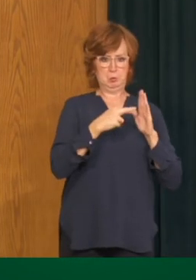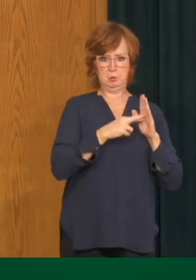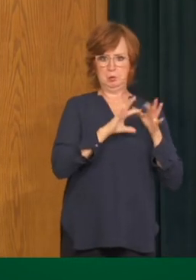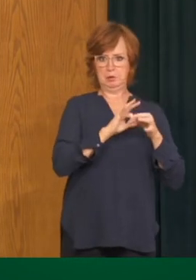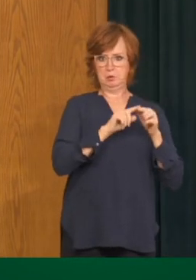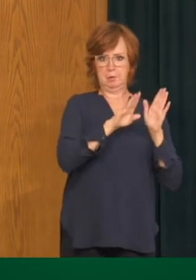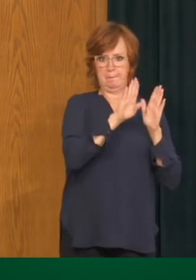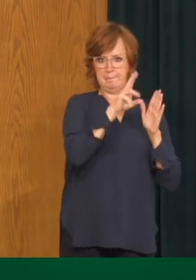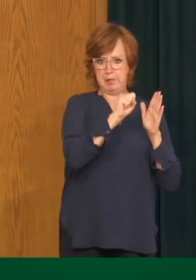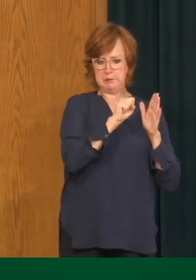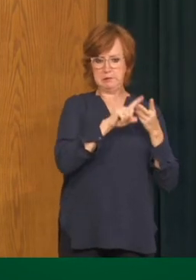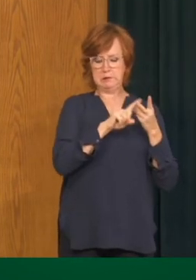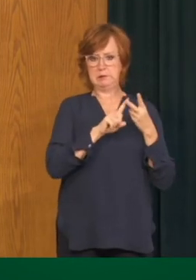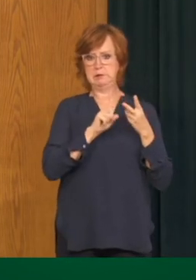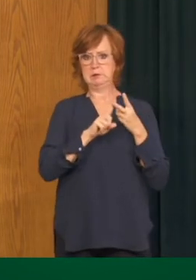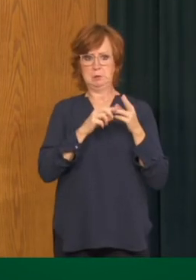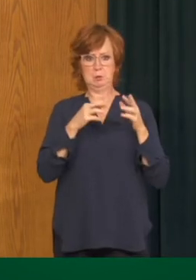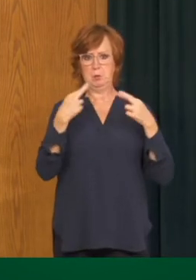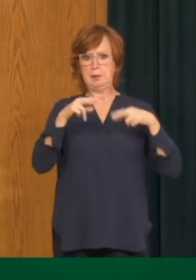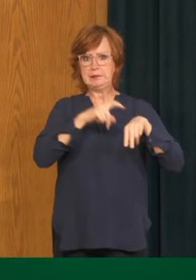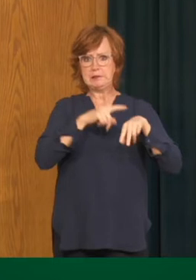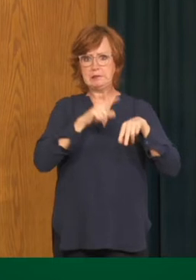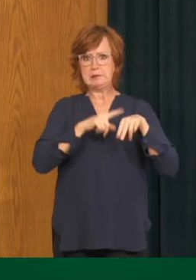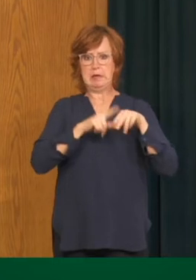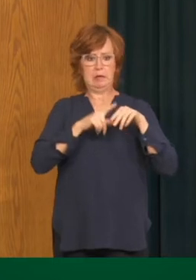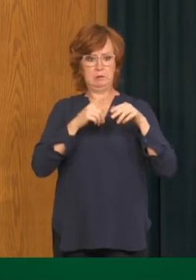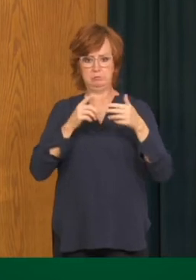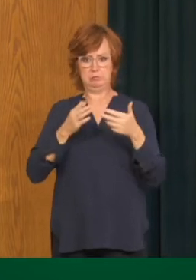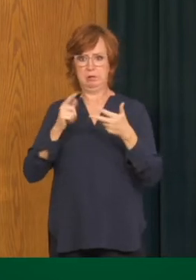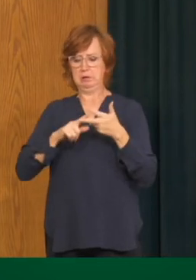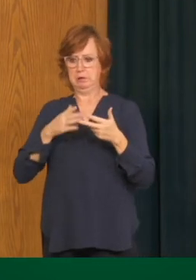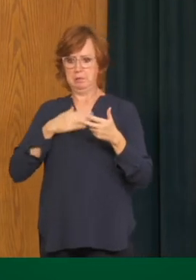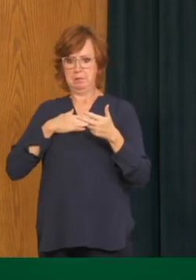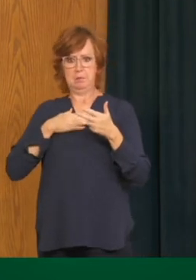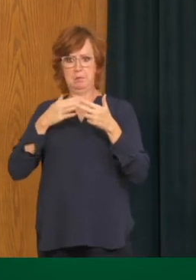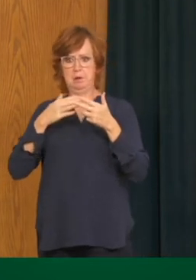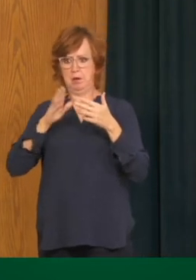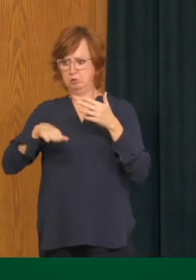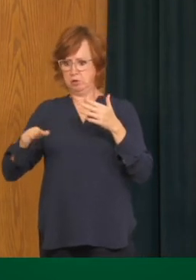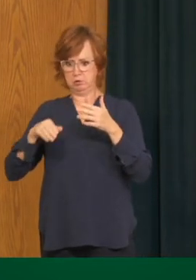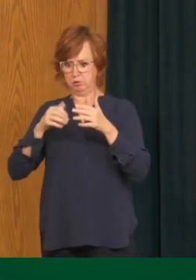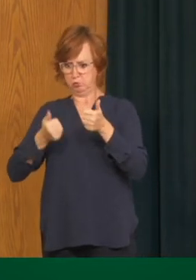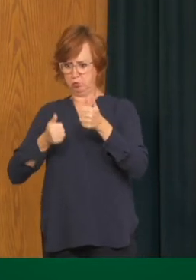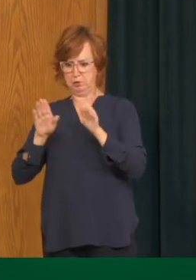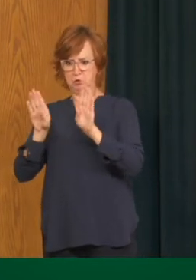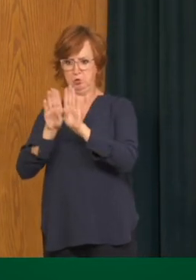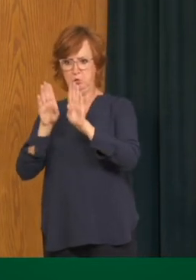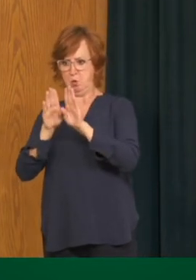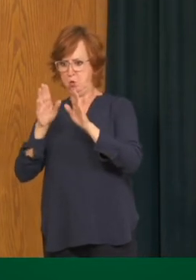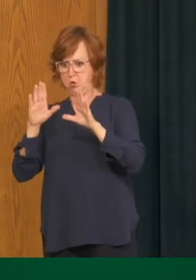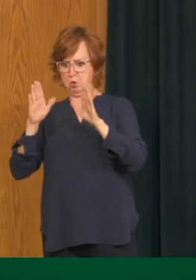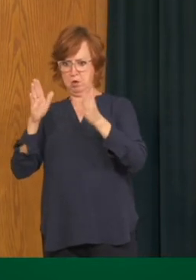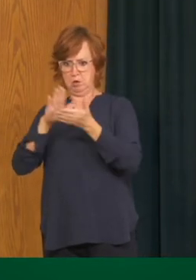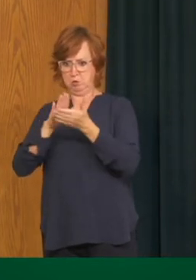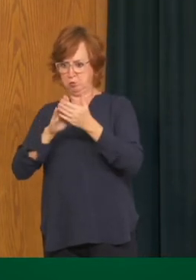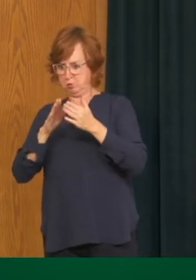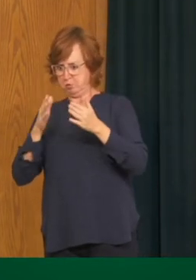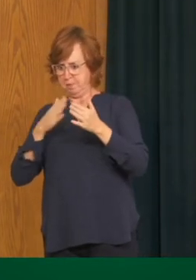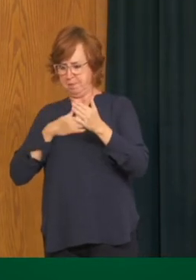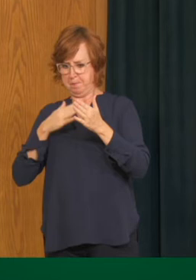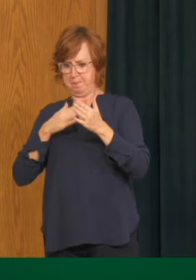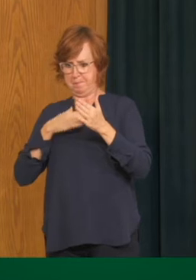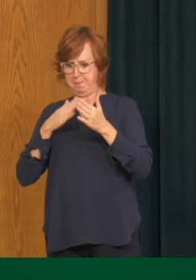How will recess work? Which door will my child enter and which door will my child exit from the school? These are the kind of